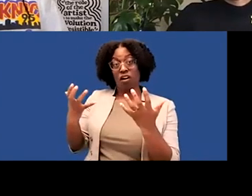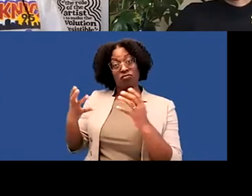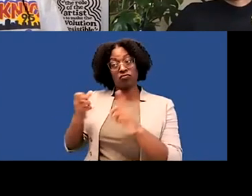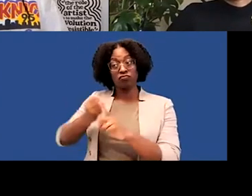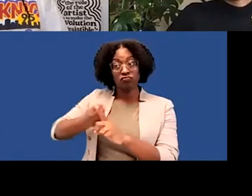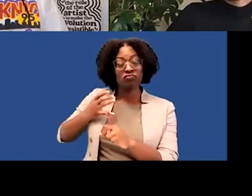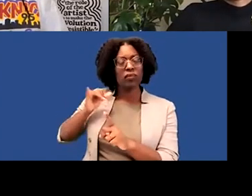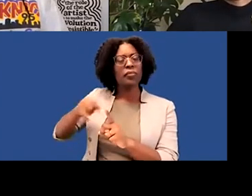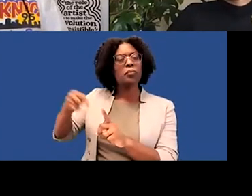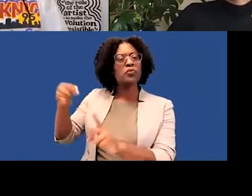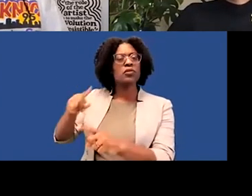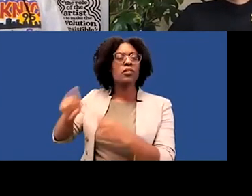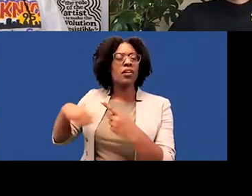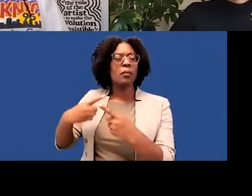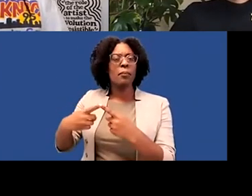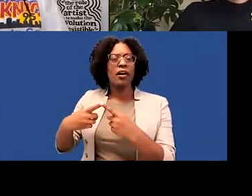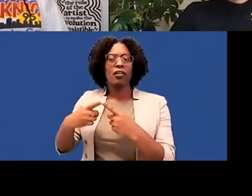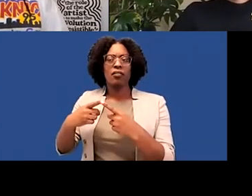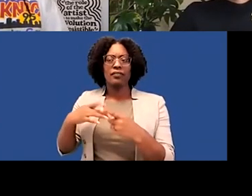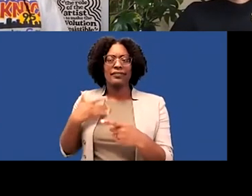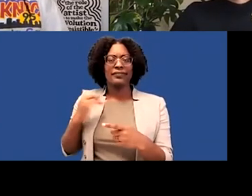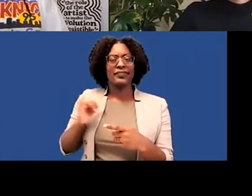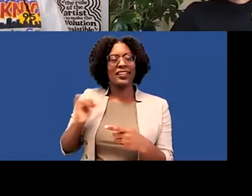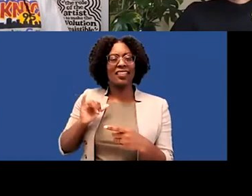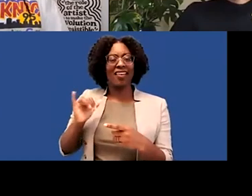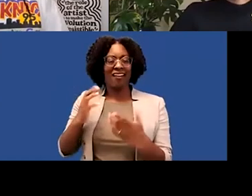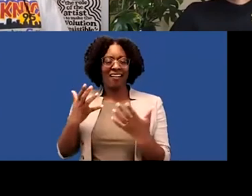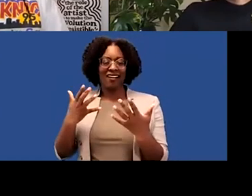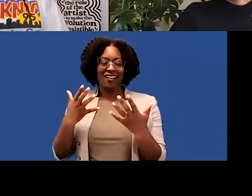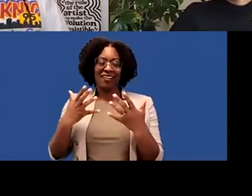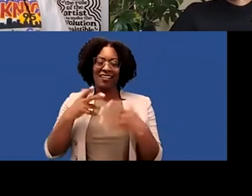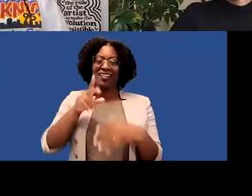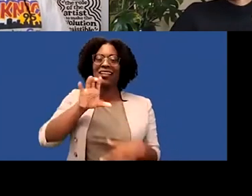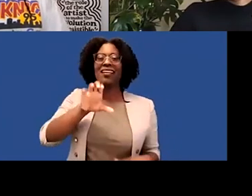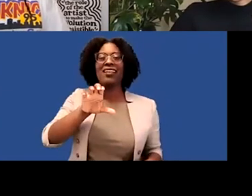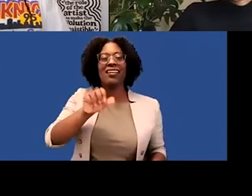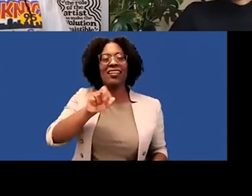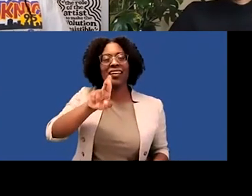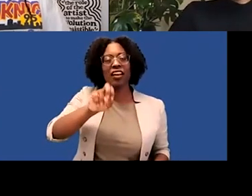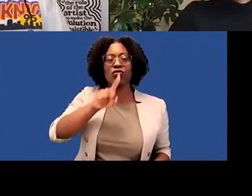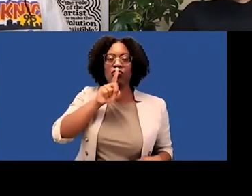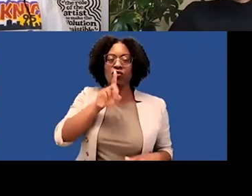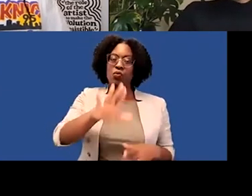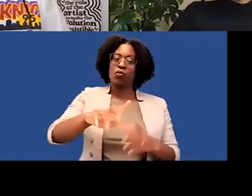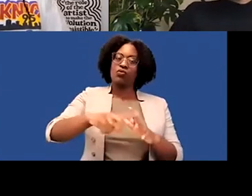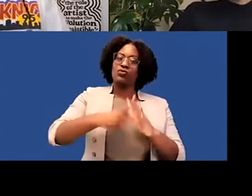as kind of a grounding place to then radiate outwards from.